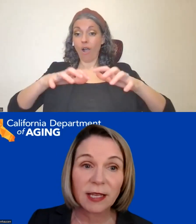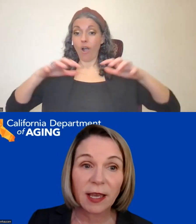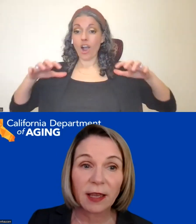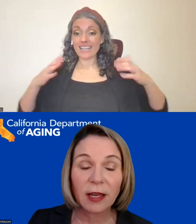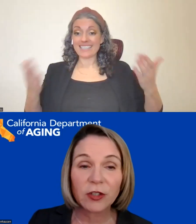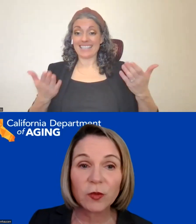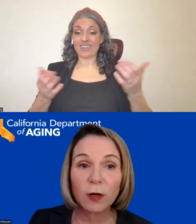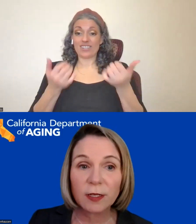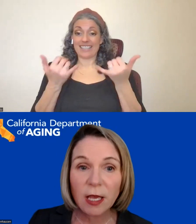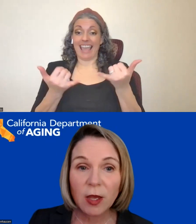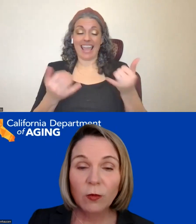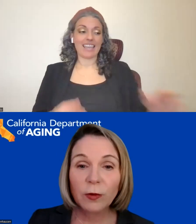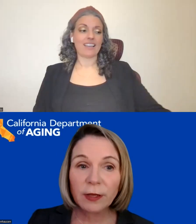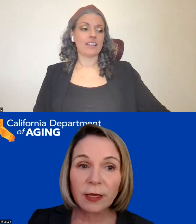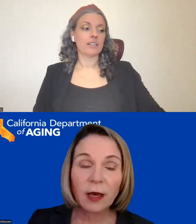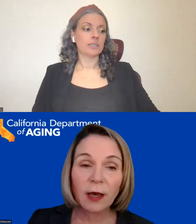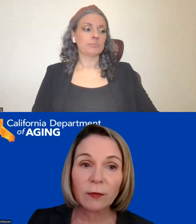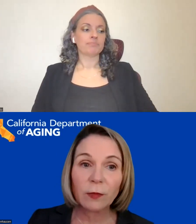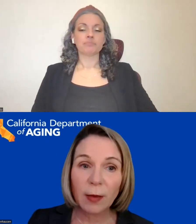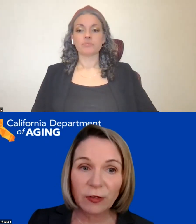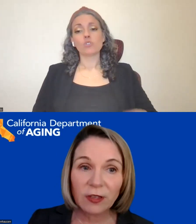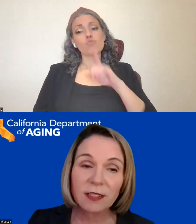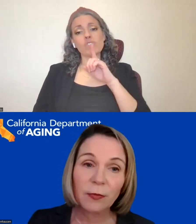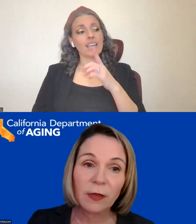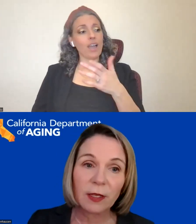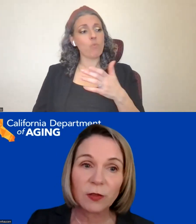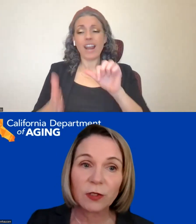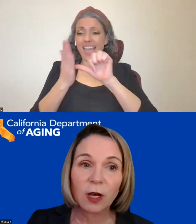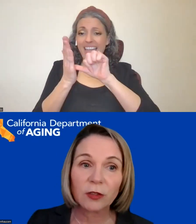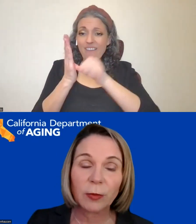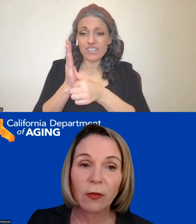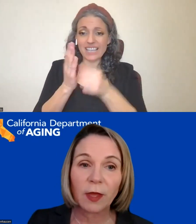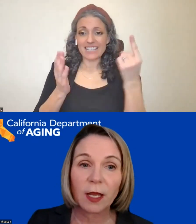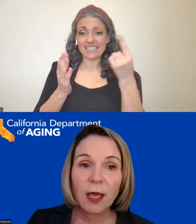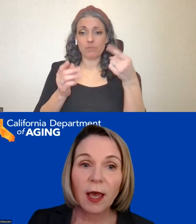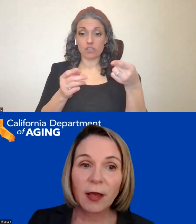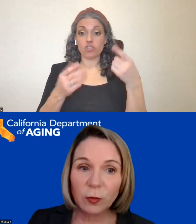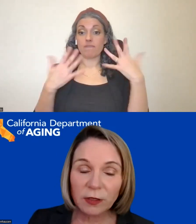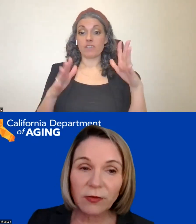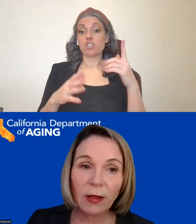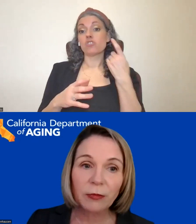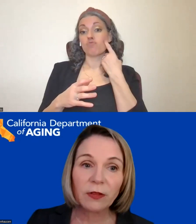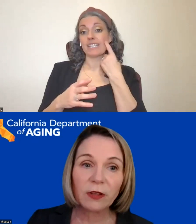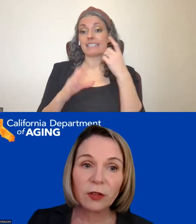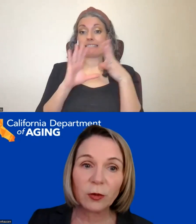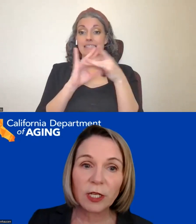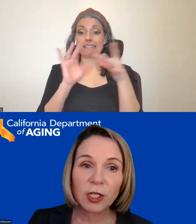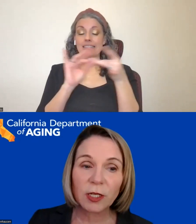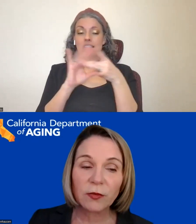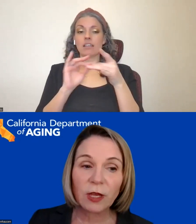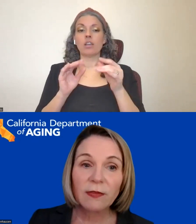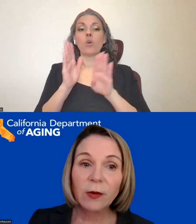with us today. And I just want to really emphasize something that Susan talked about, that as we developed these